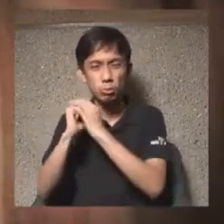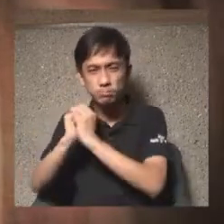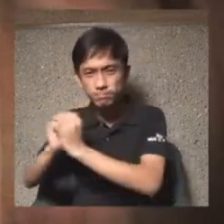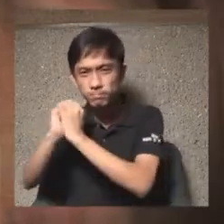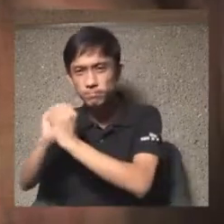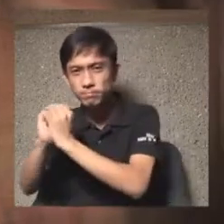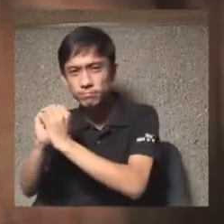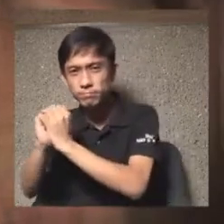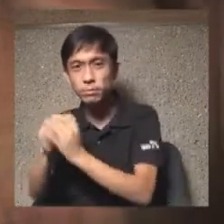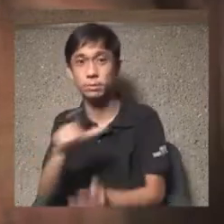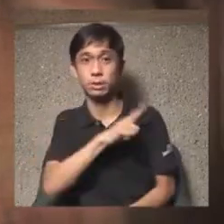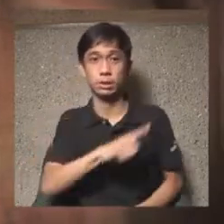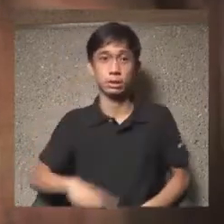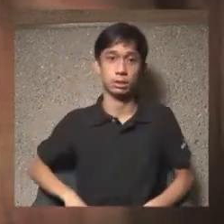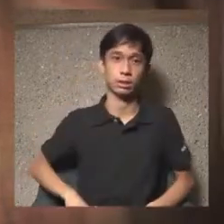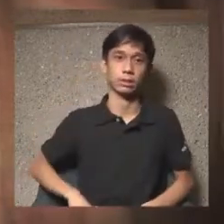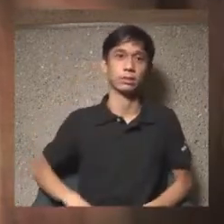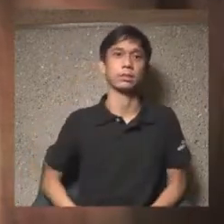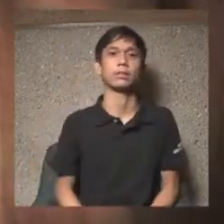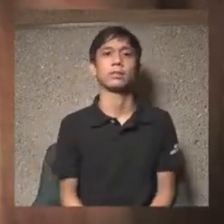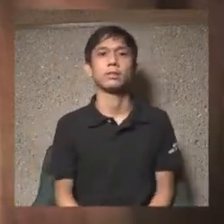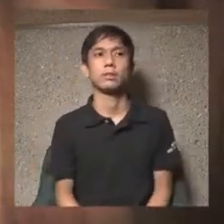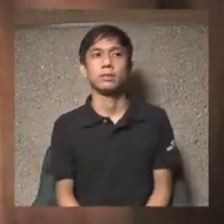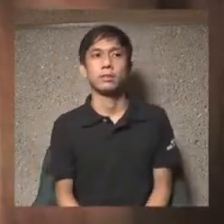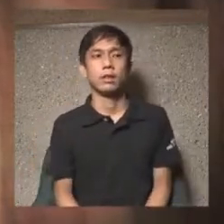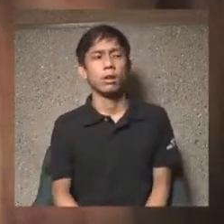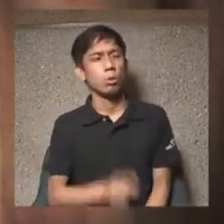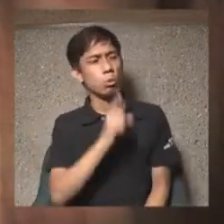relevant and present even up to this time.